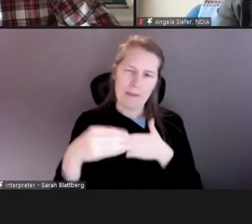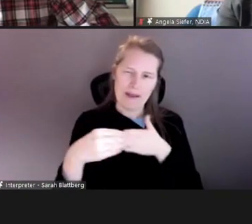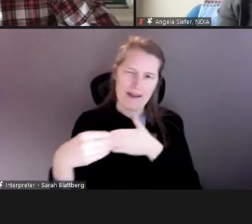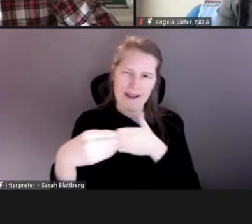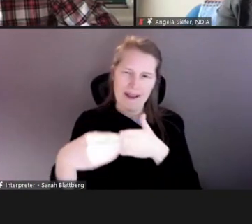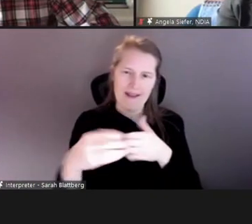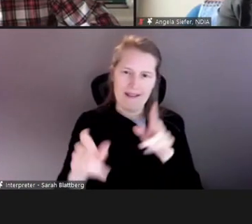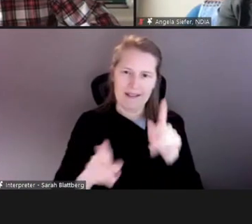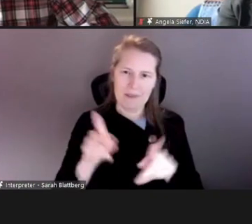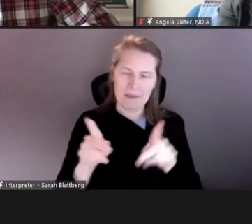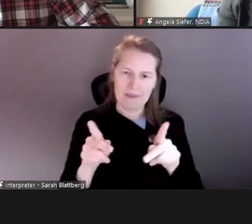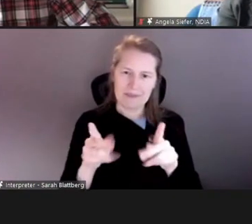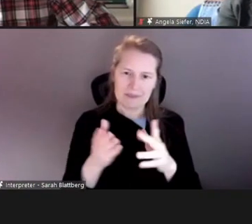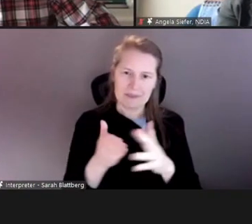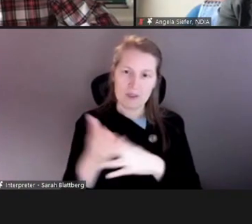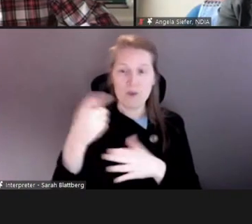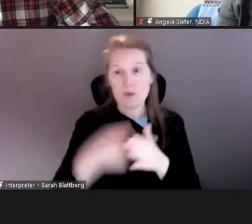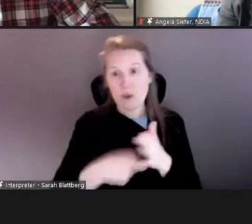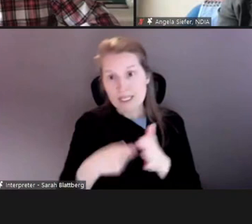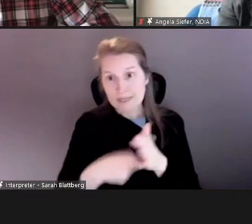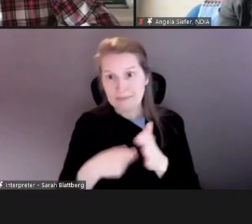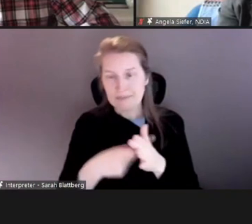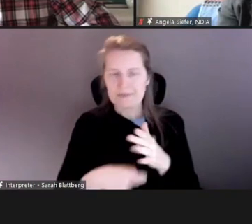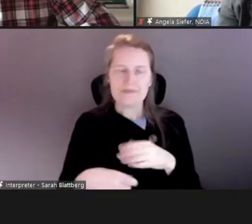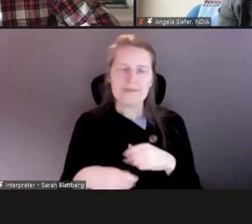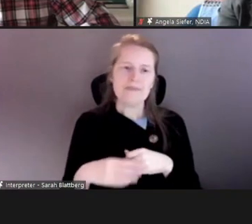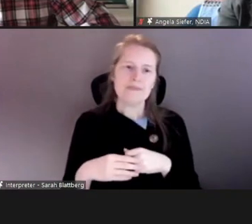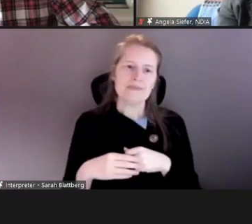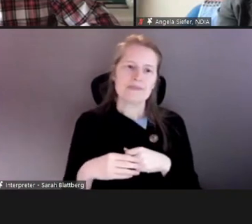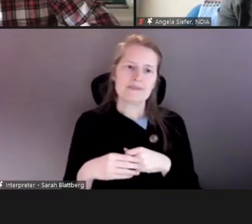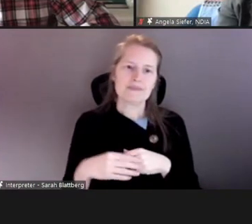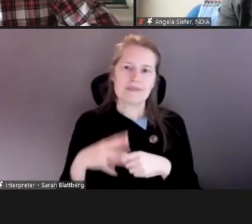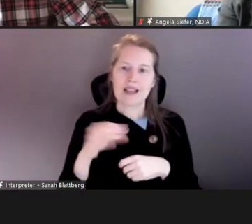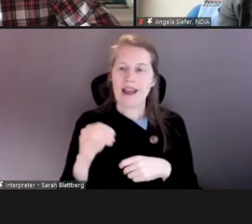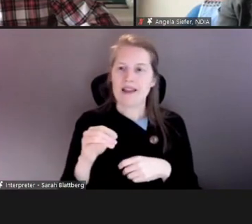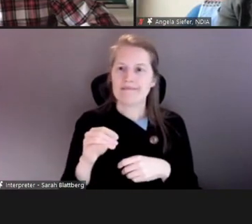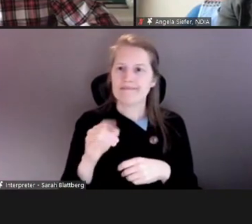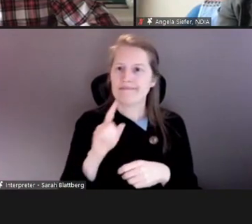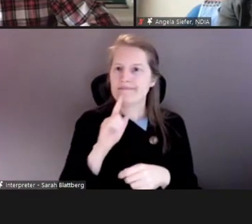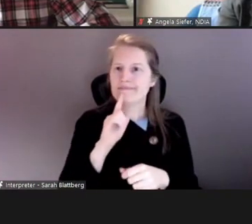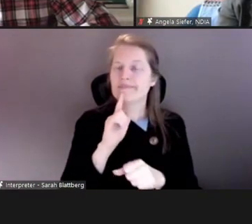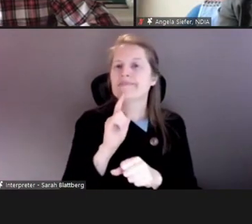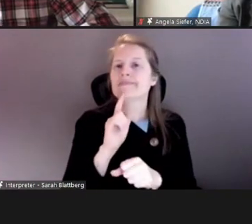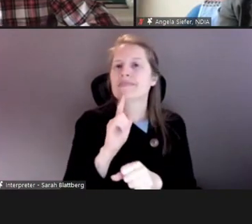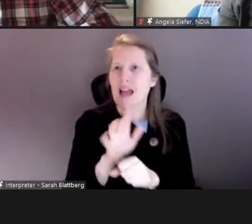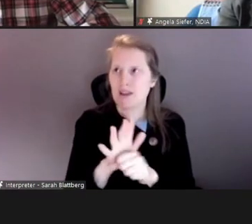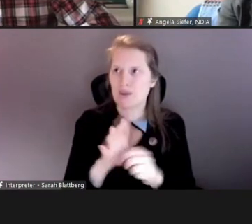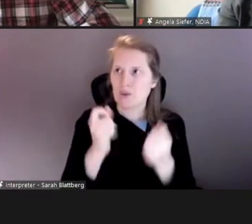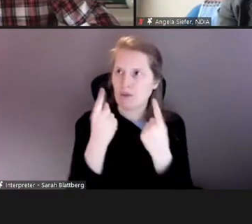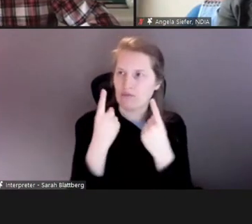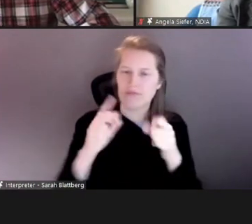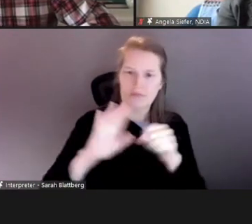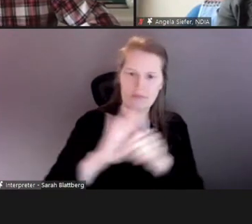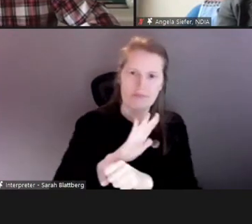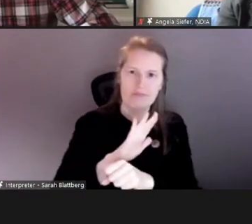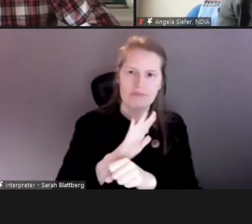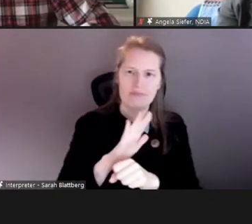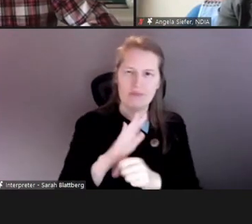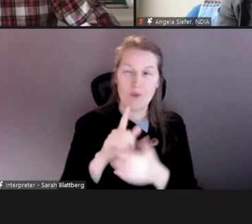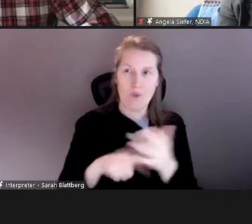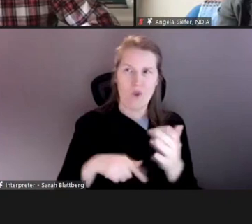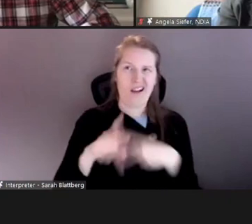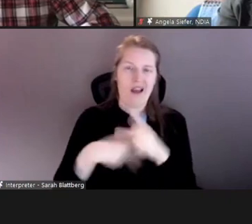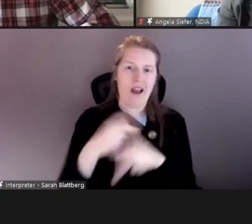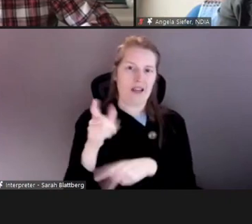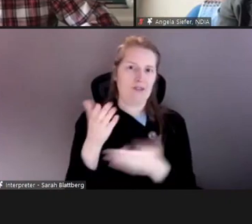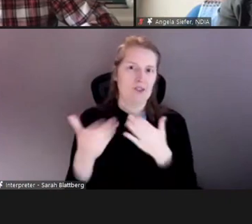through pricing and through actual understanding of what type of service they need to